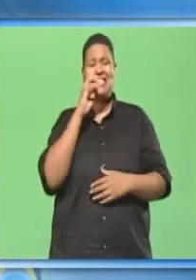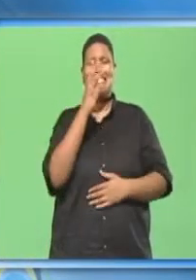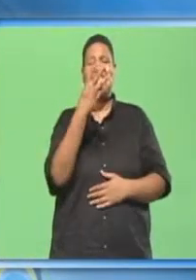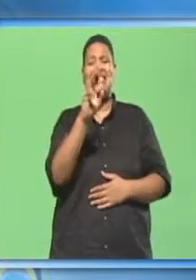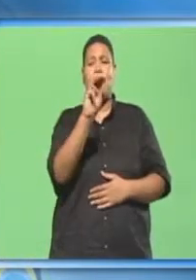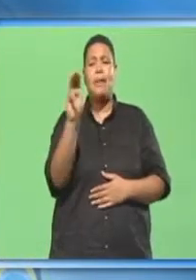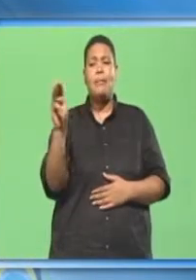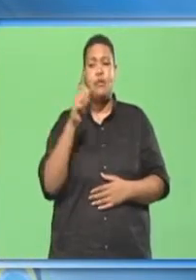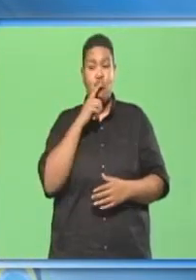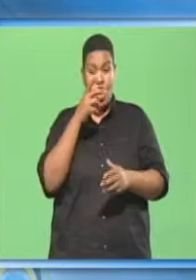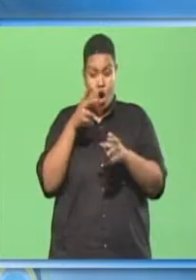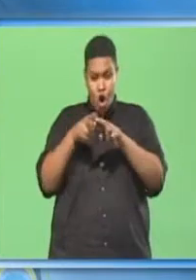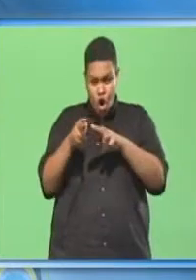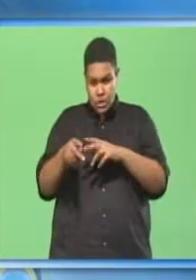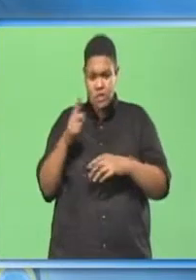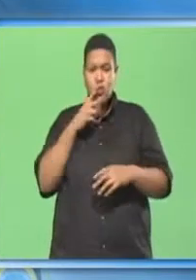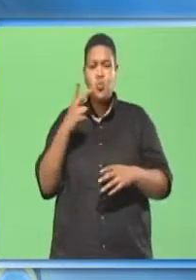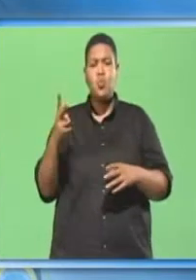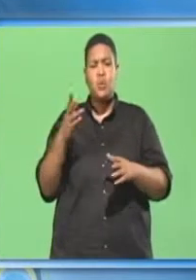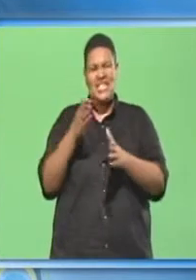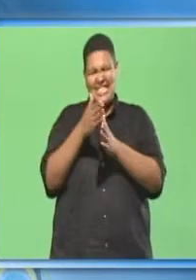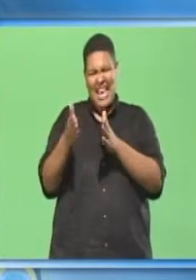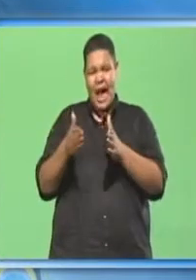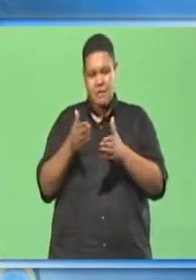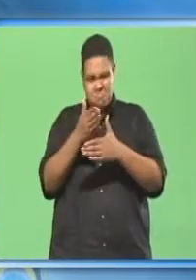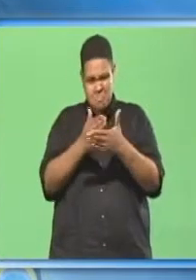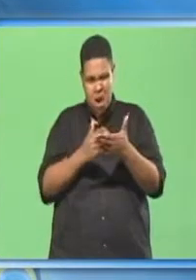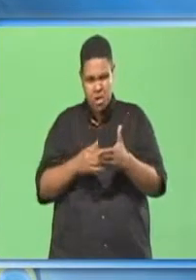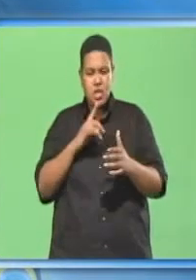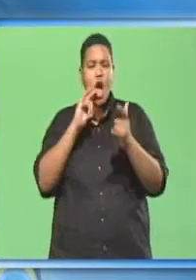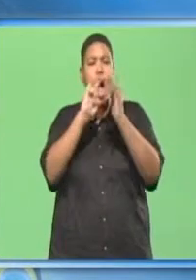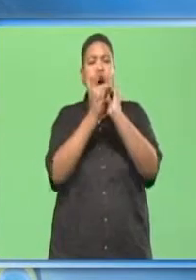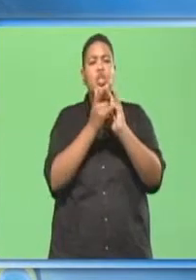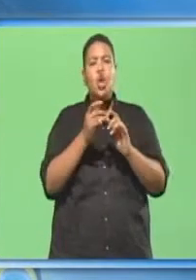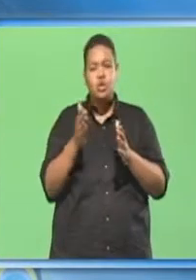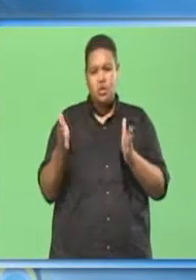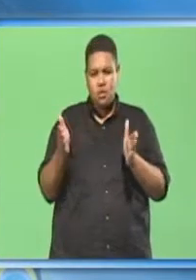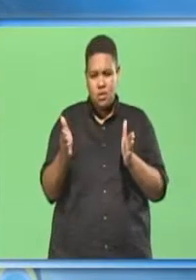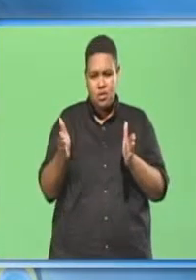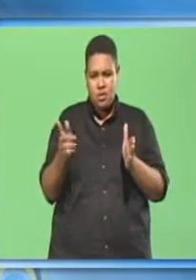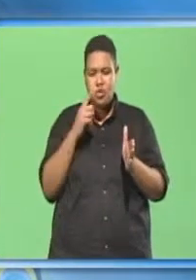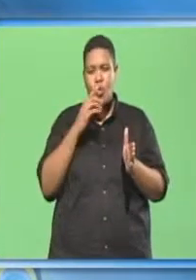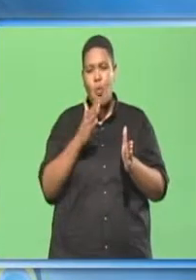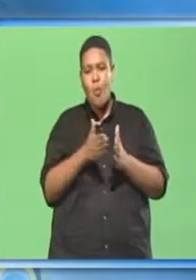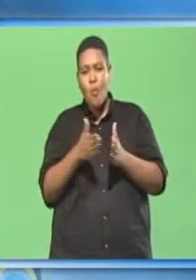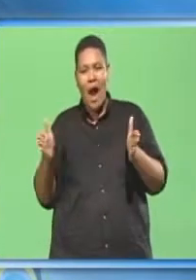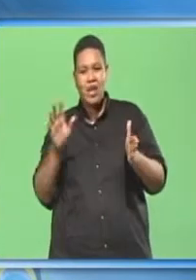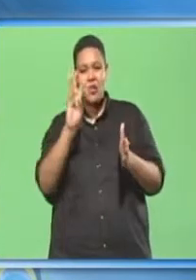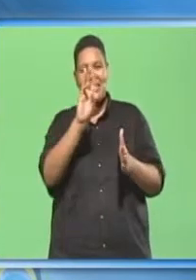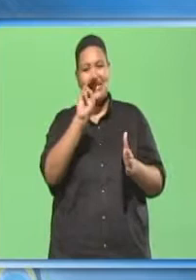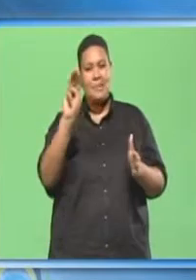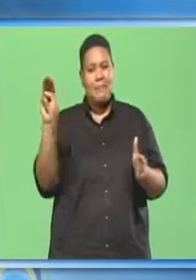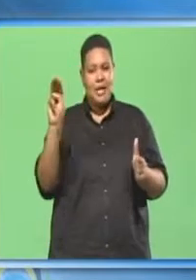and the two side piece. Adjust the fence to widen the groove to 6 mm